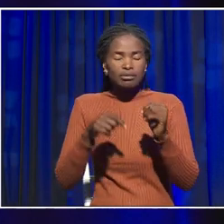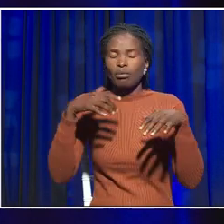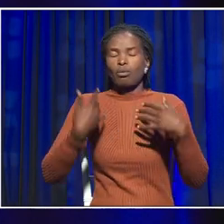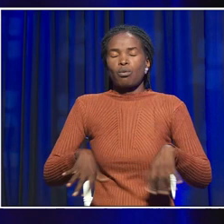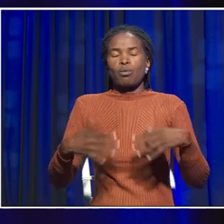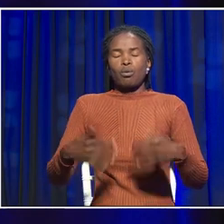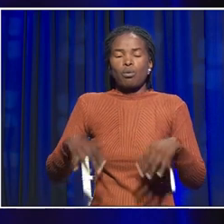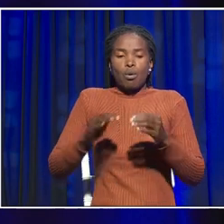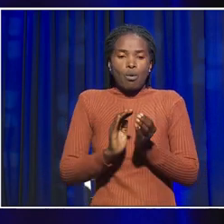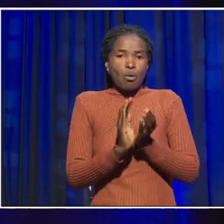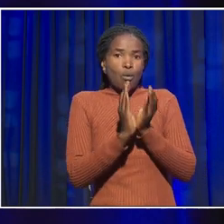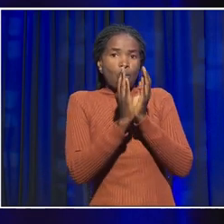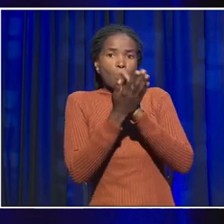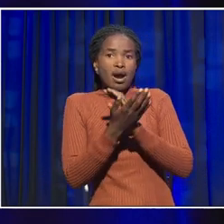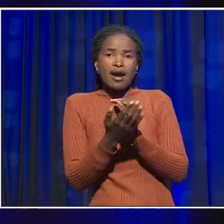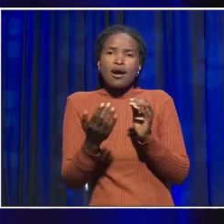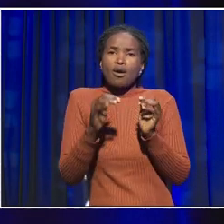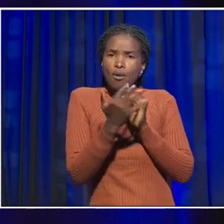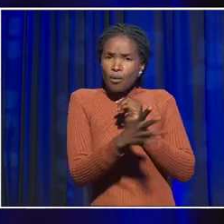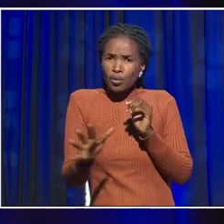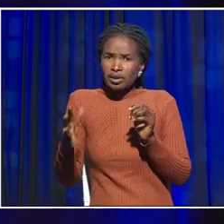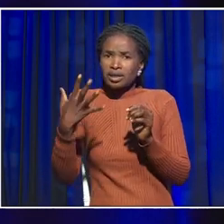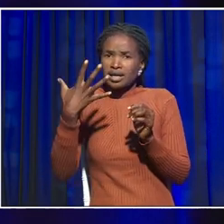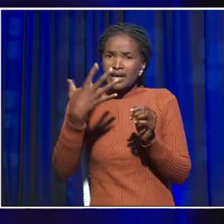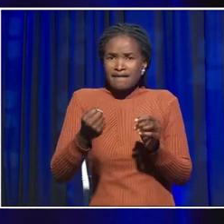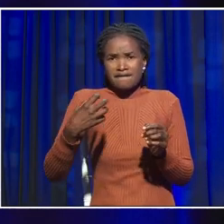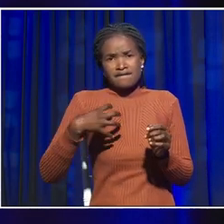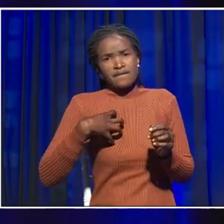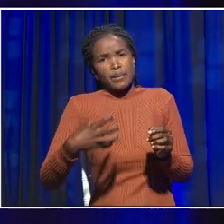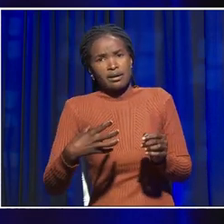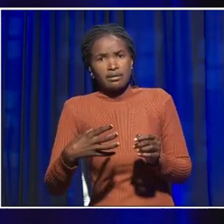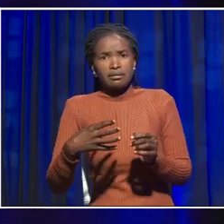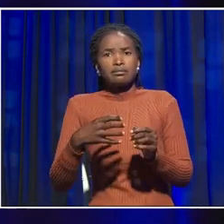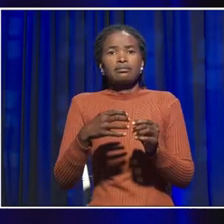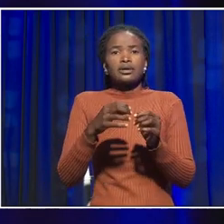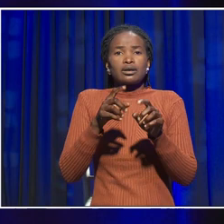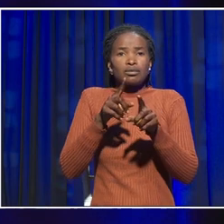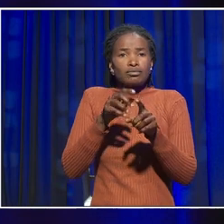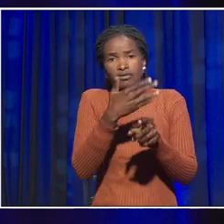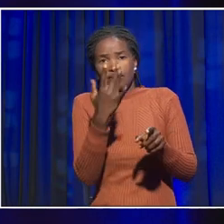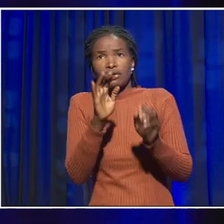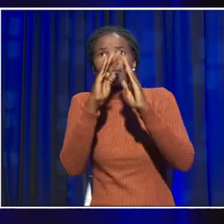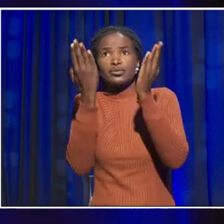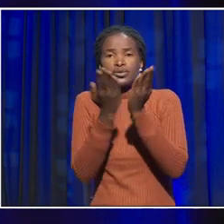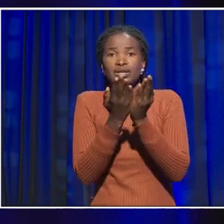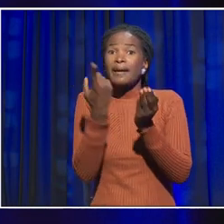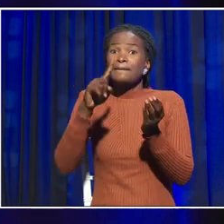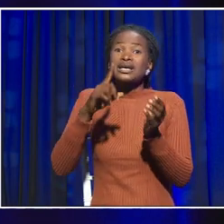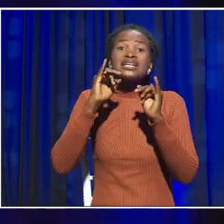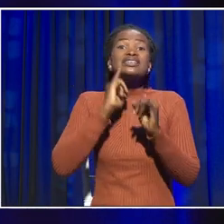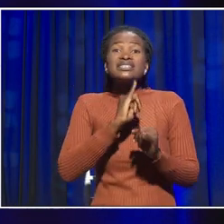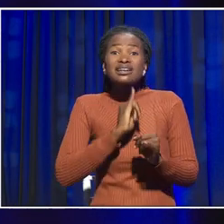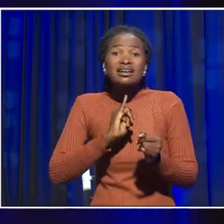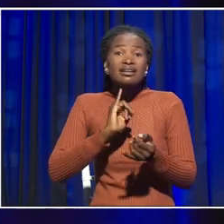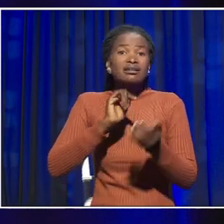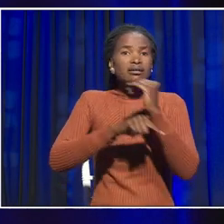the freshwater richest countries per capita in the world. And they live in a desert. So anything is possible. And